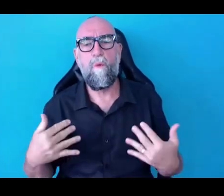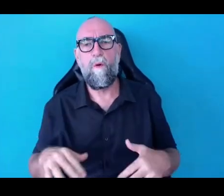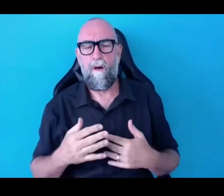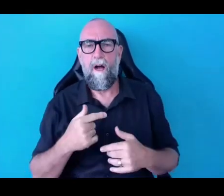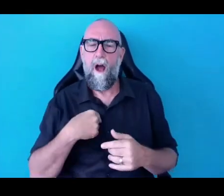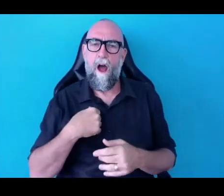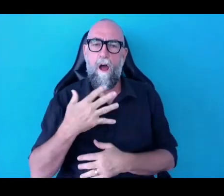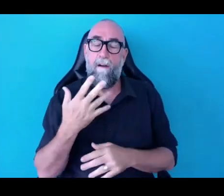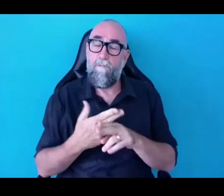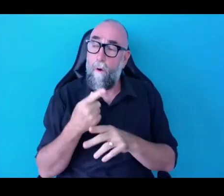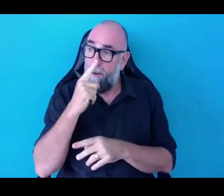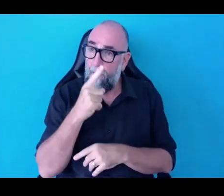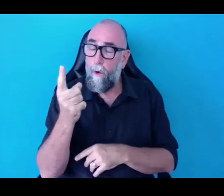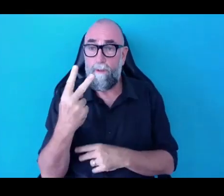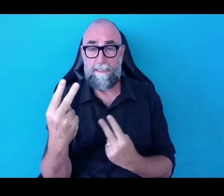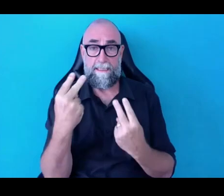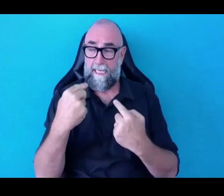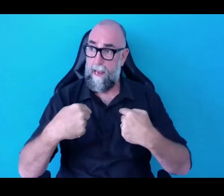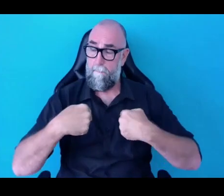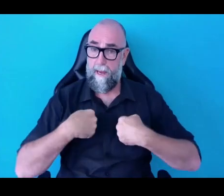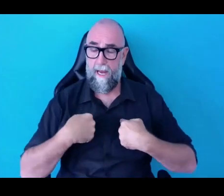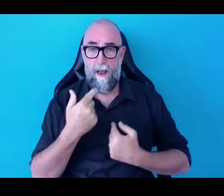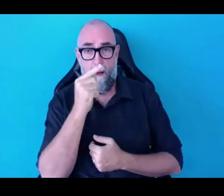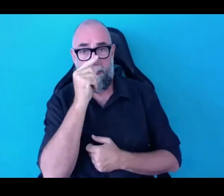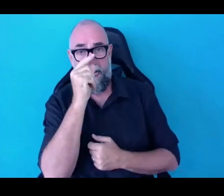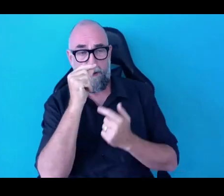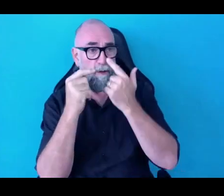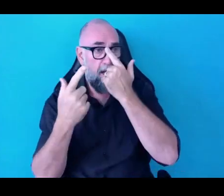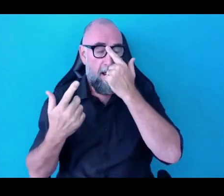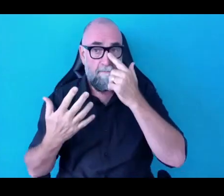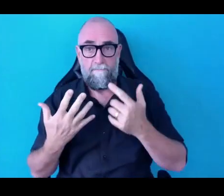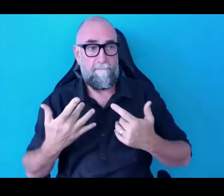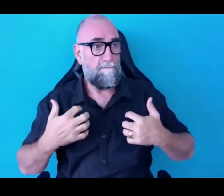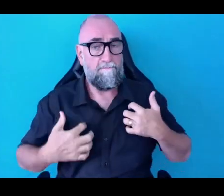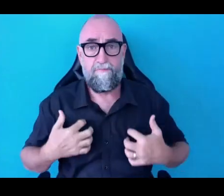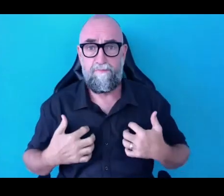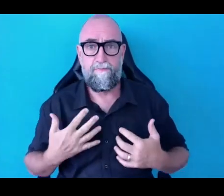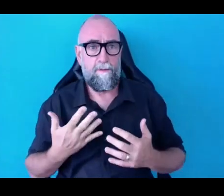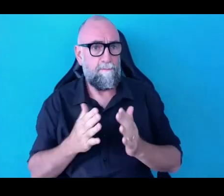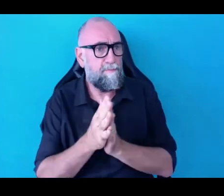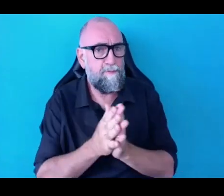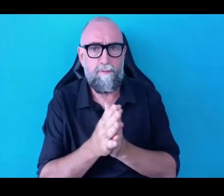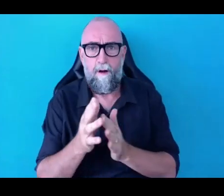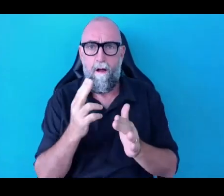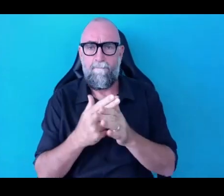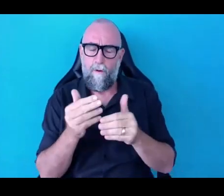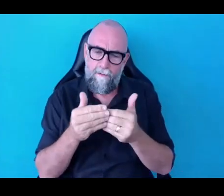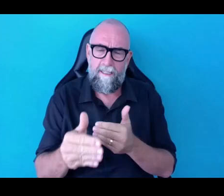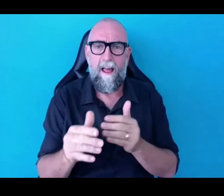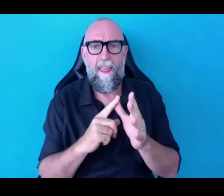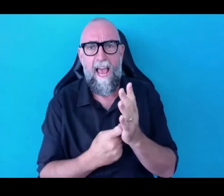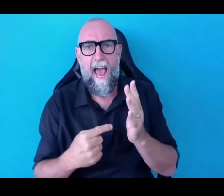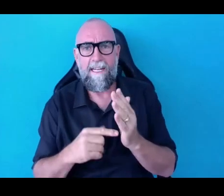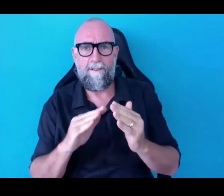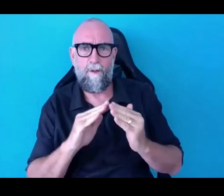and enthusiasm I had for art and creativity and continue to foster and inspire me. Your job does not exist